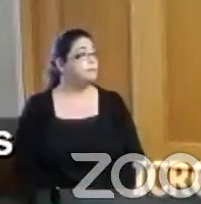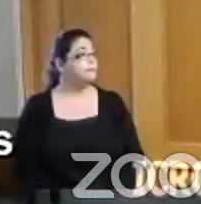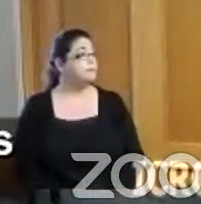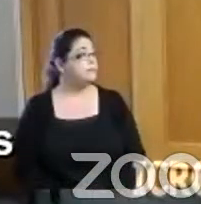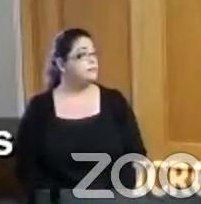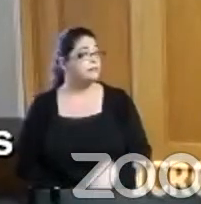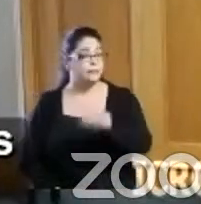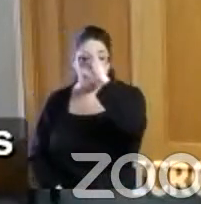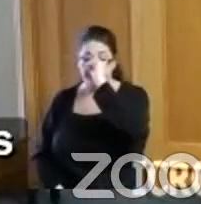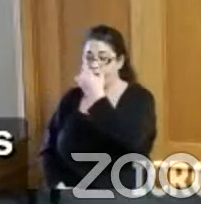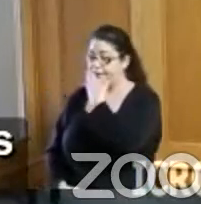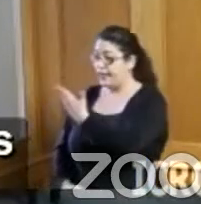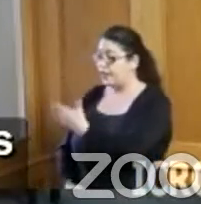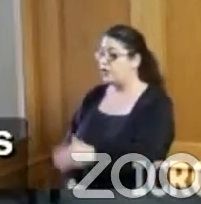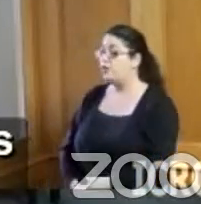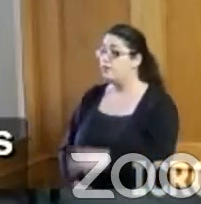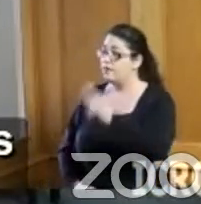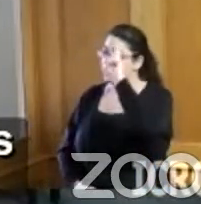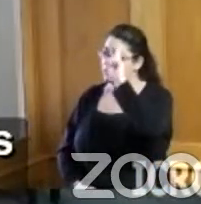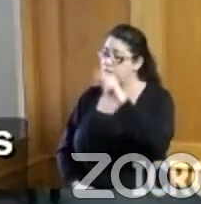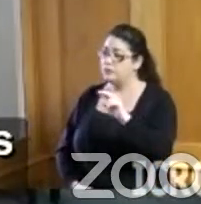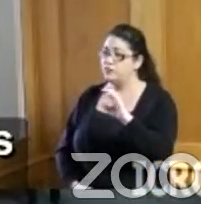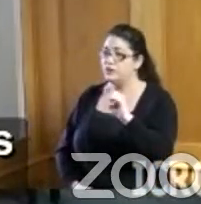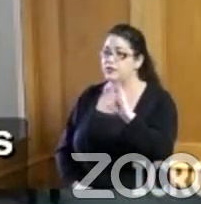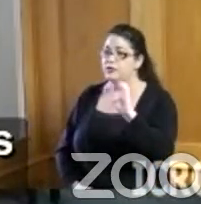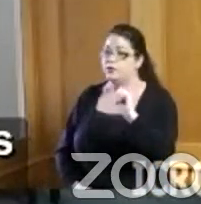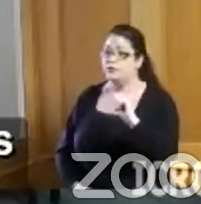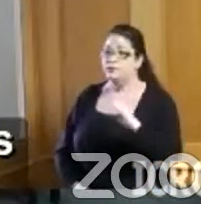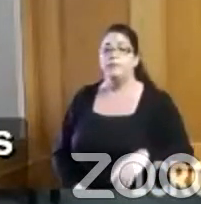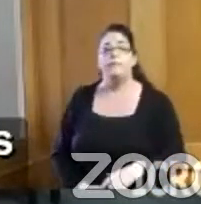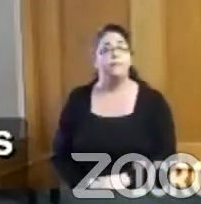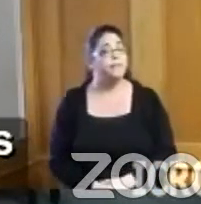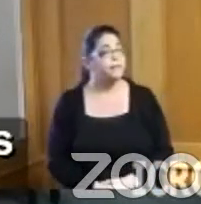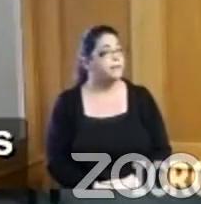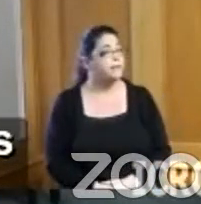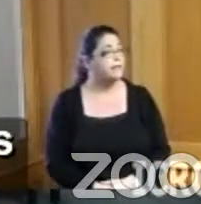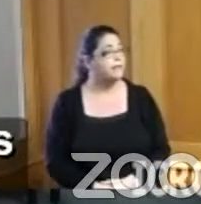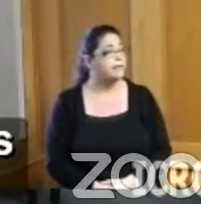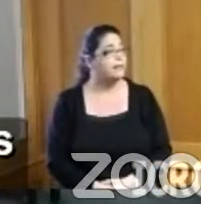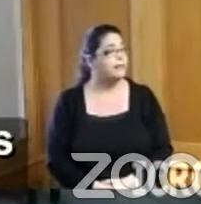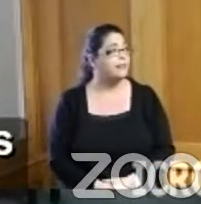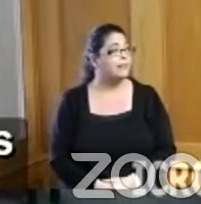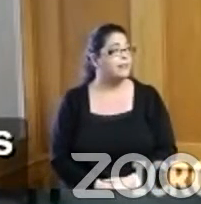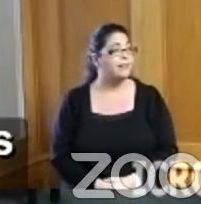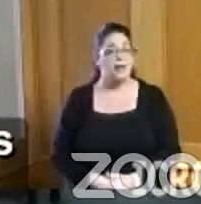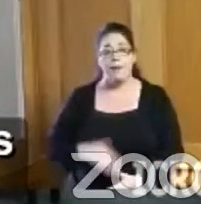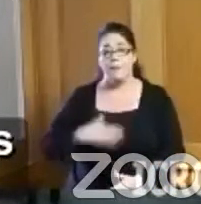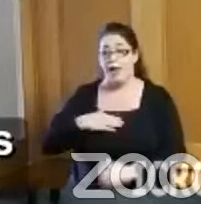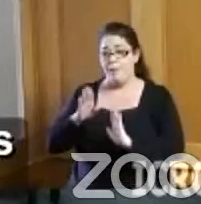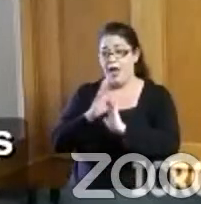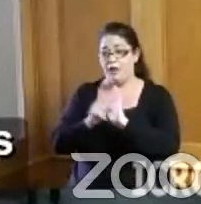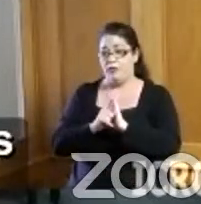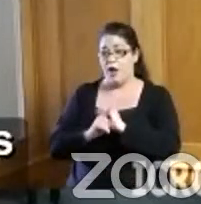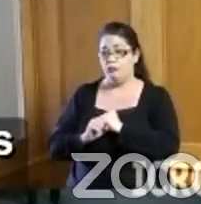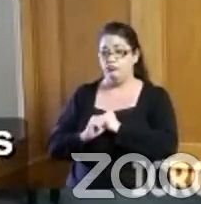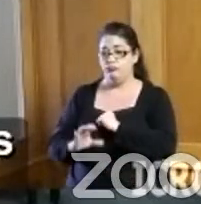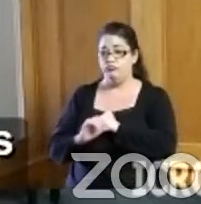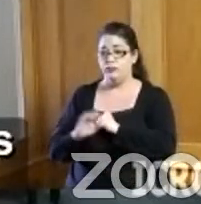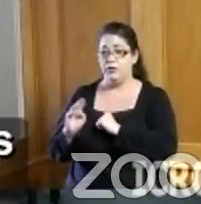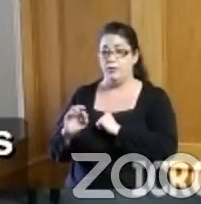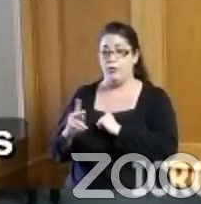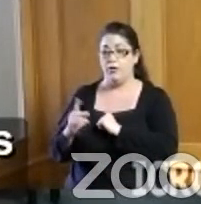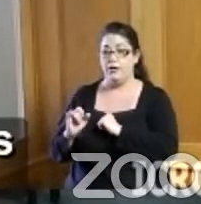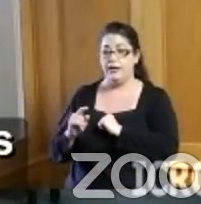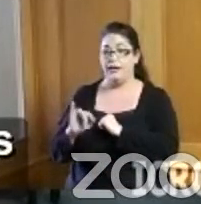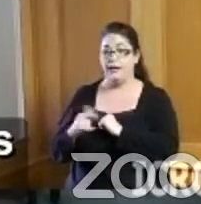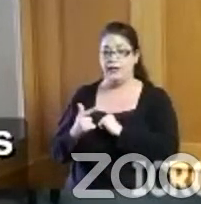Yes. Oh, can I just add something mm-hmm. to that? One of the things, so my background's in marketing and the world